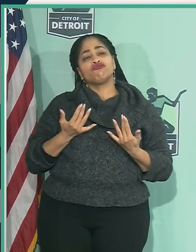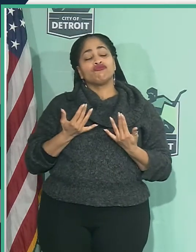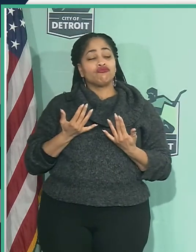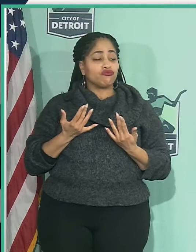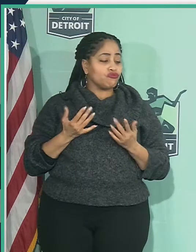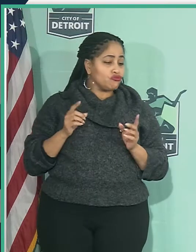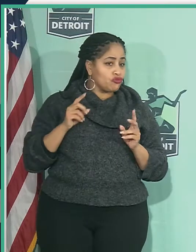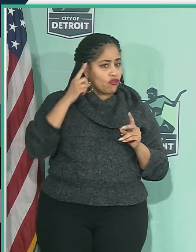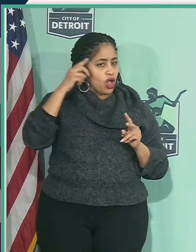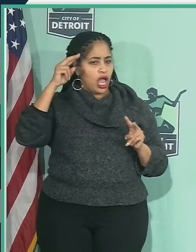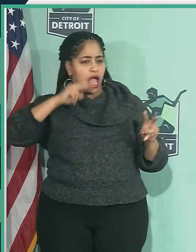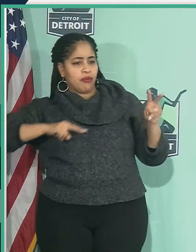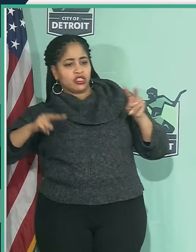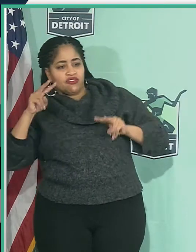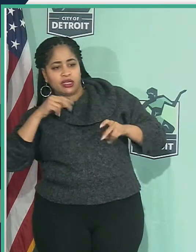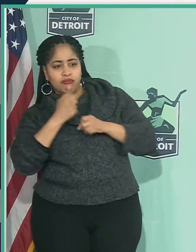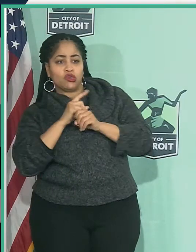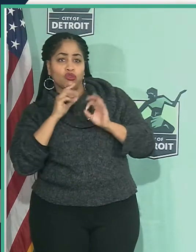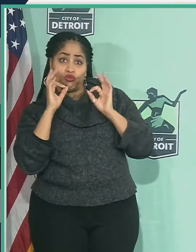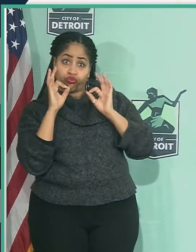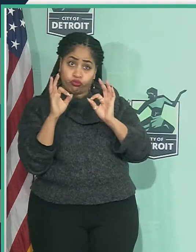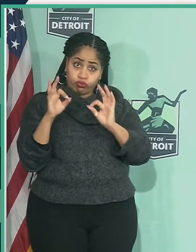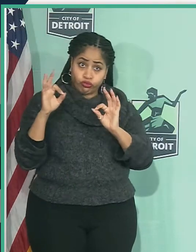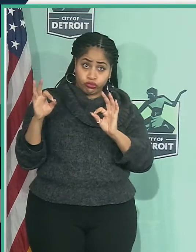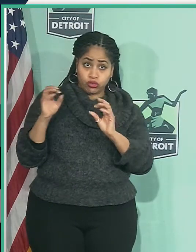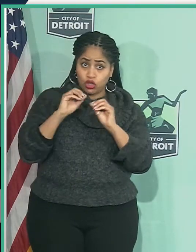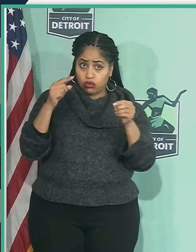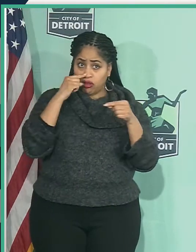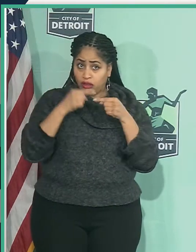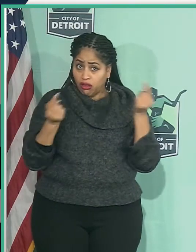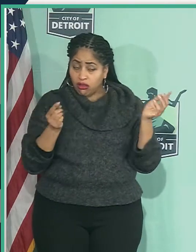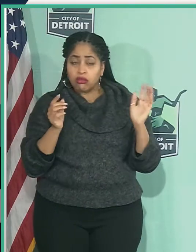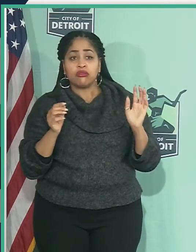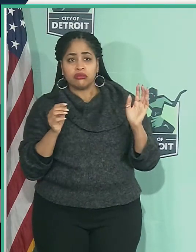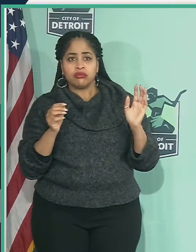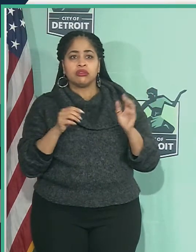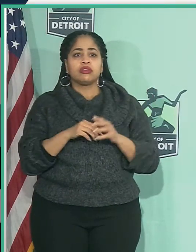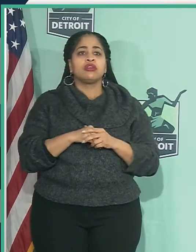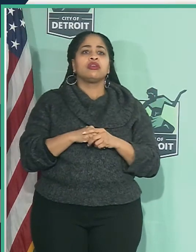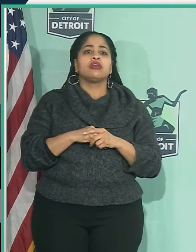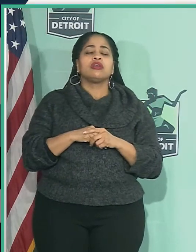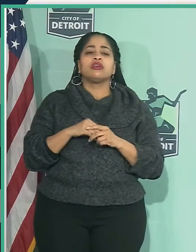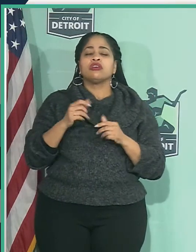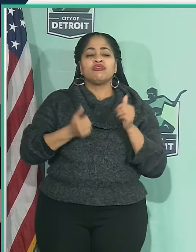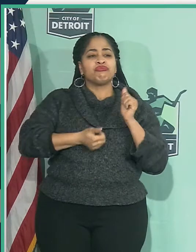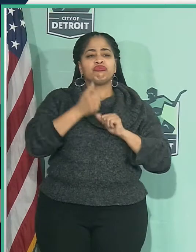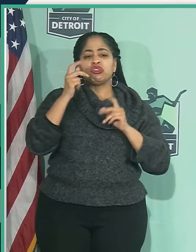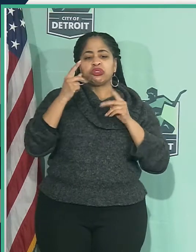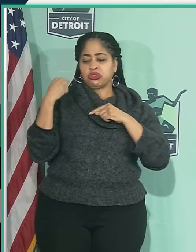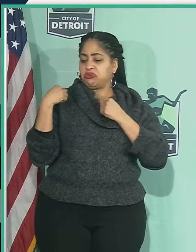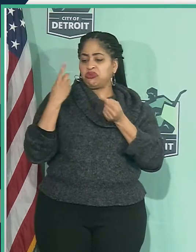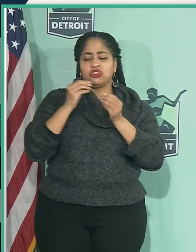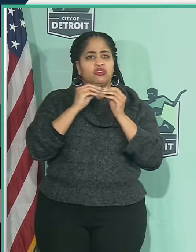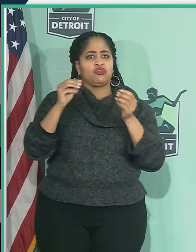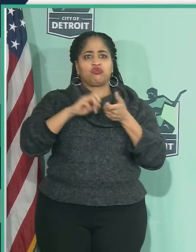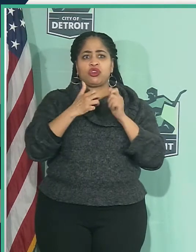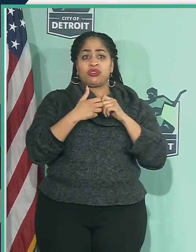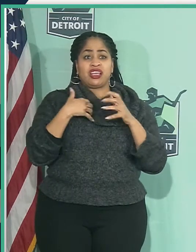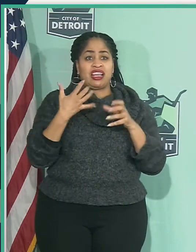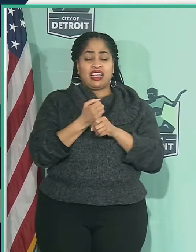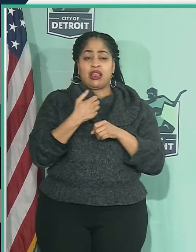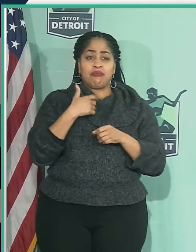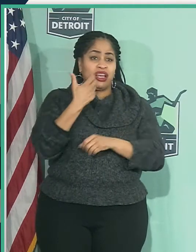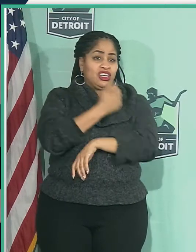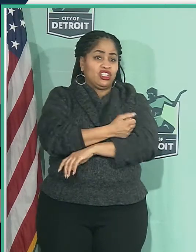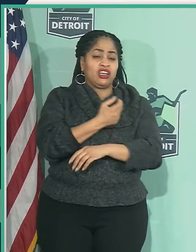for observation. And the great majority of people have no problem at all. I had my shot 3 weeks ago. I